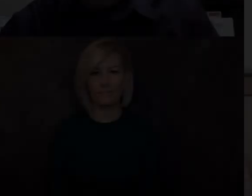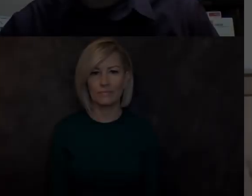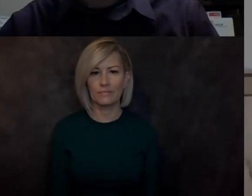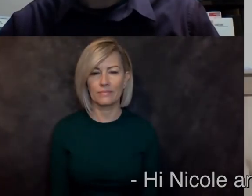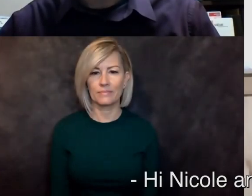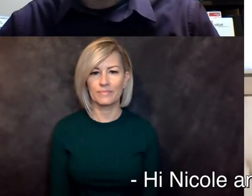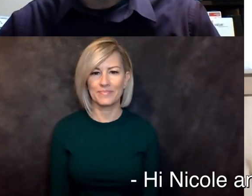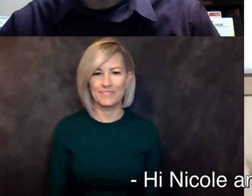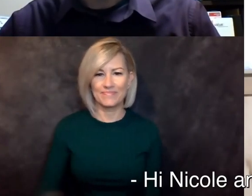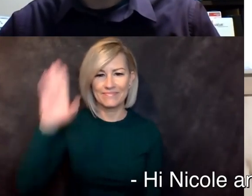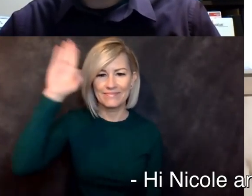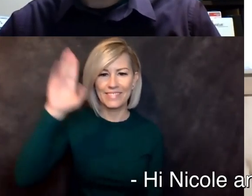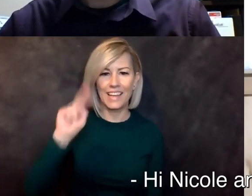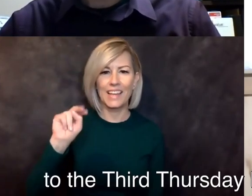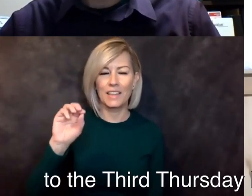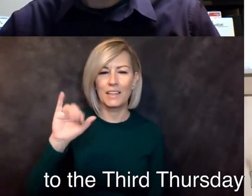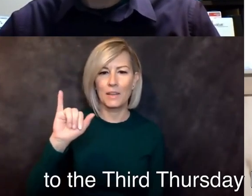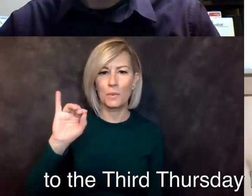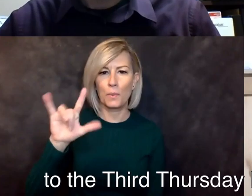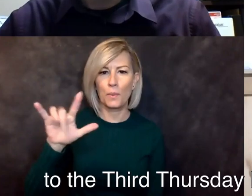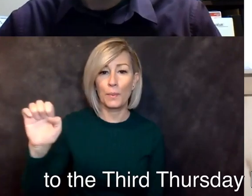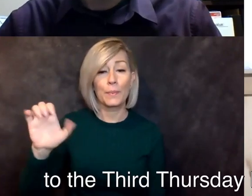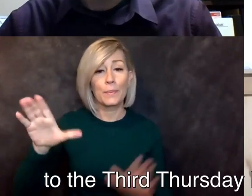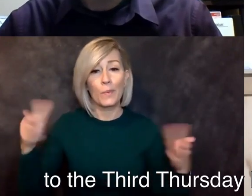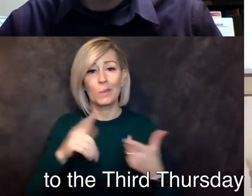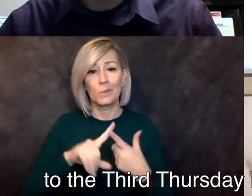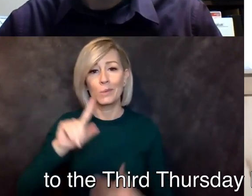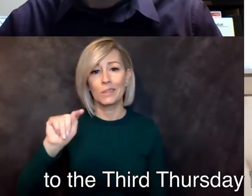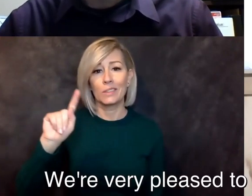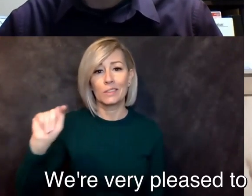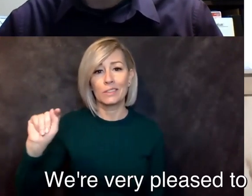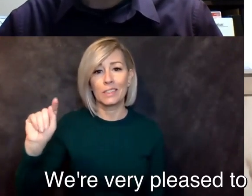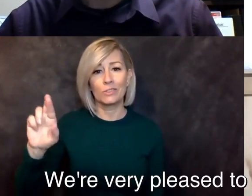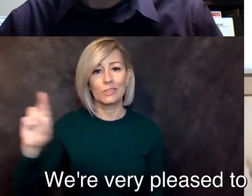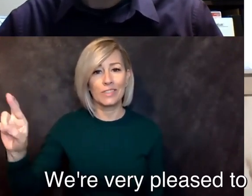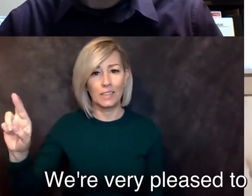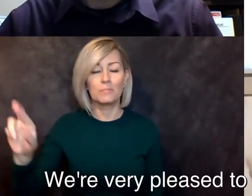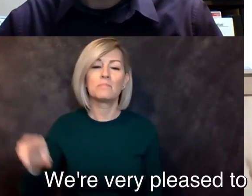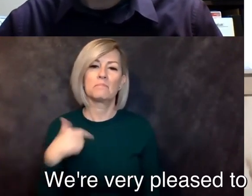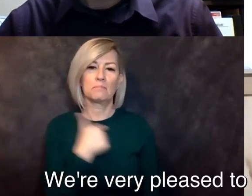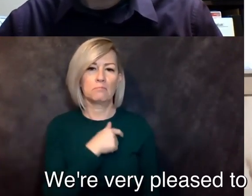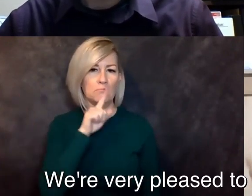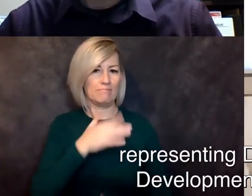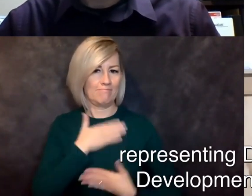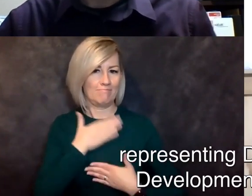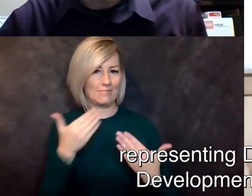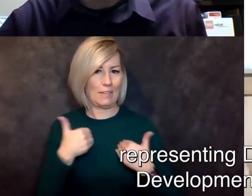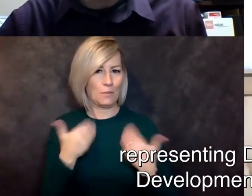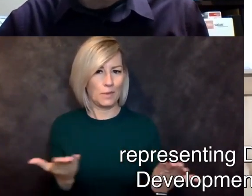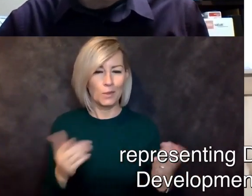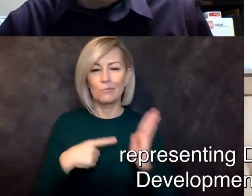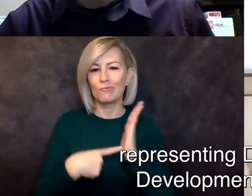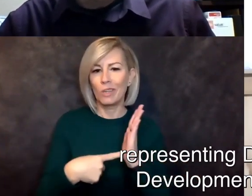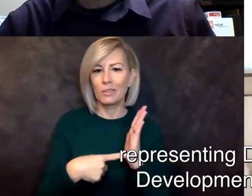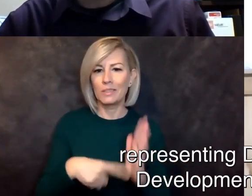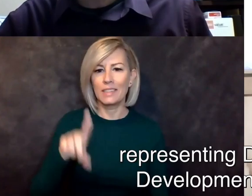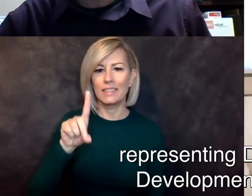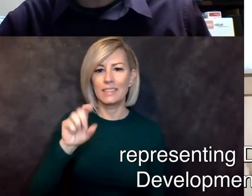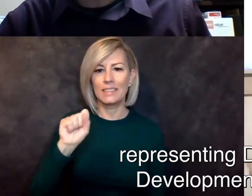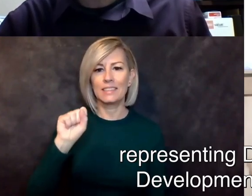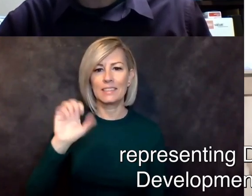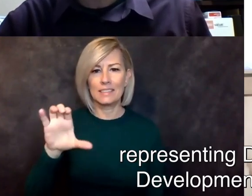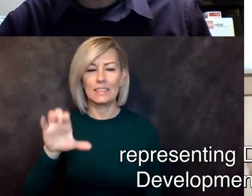Hi, Nicole, and welcome to the Third Thursday Resource Roundup. We're very pleased to have you here today representing DSC's